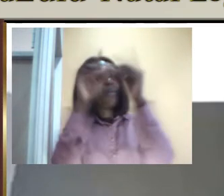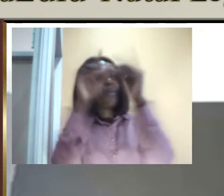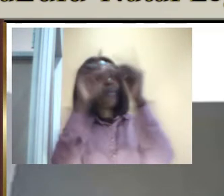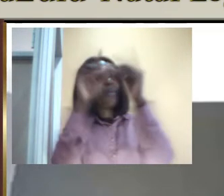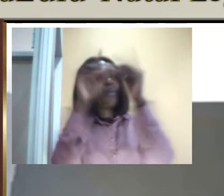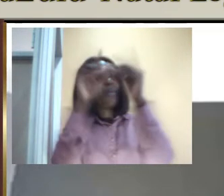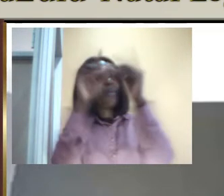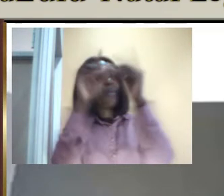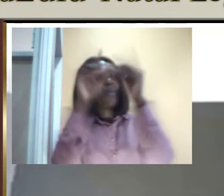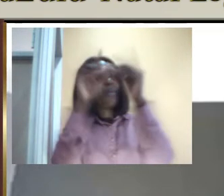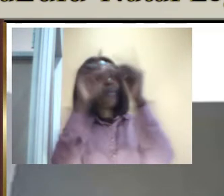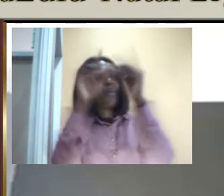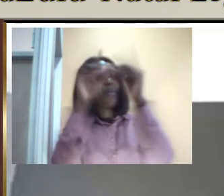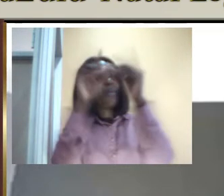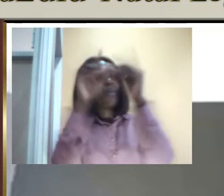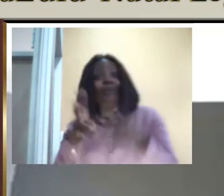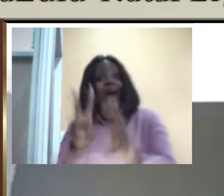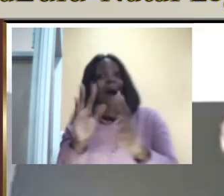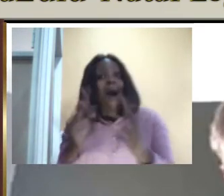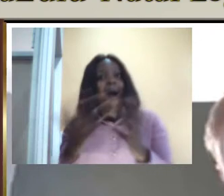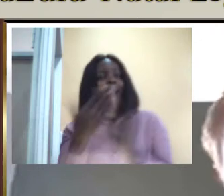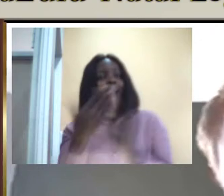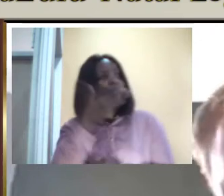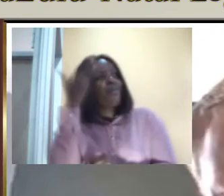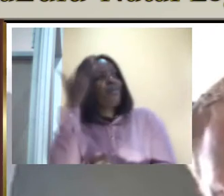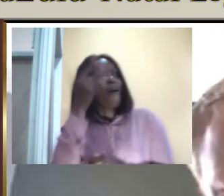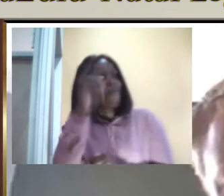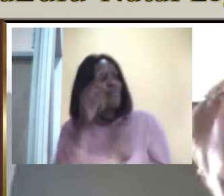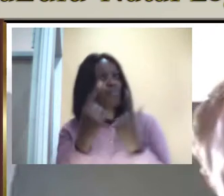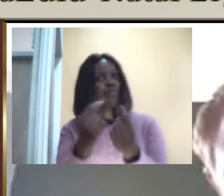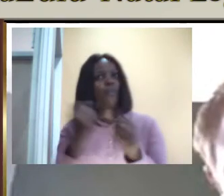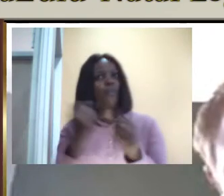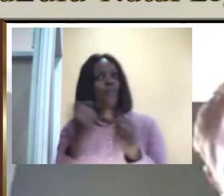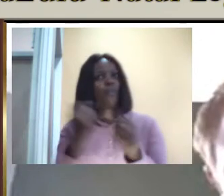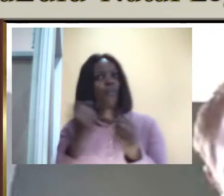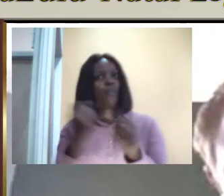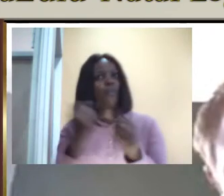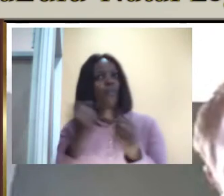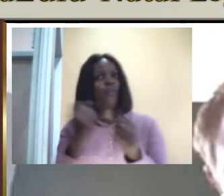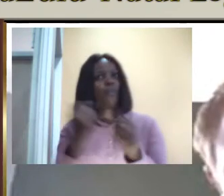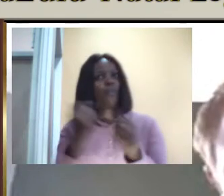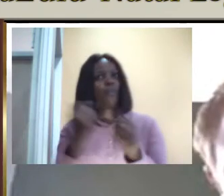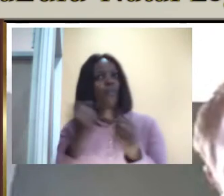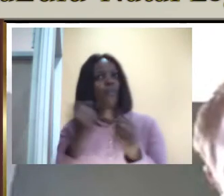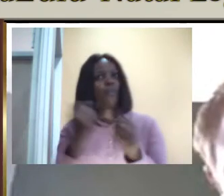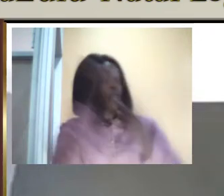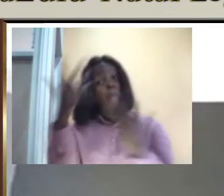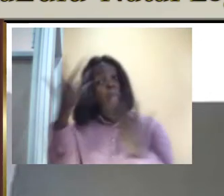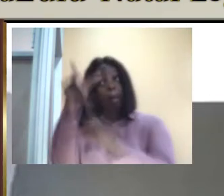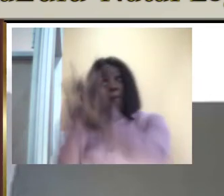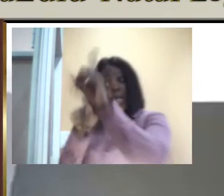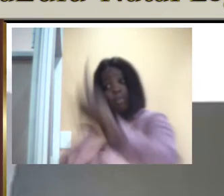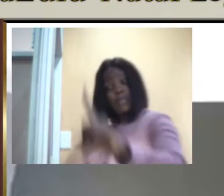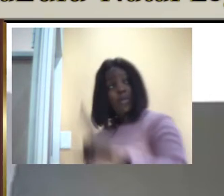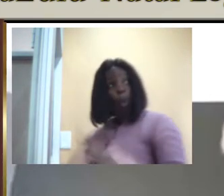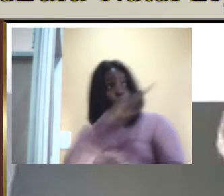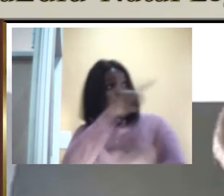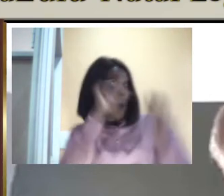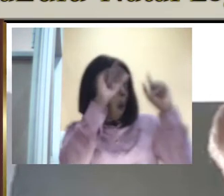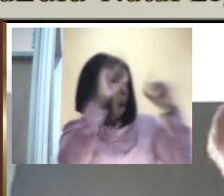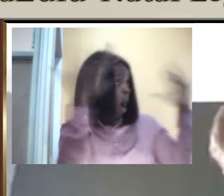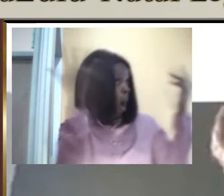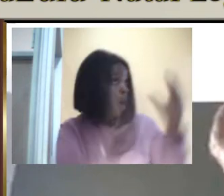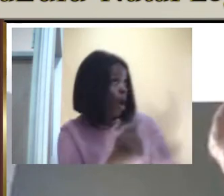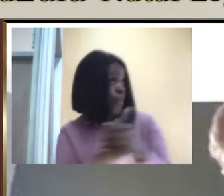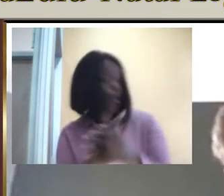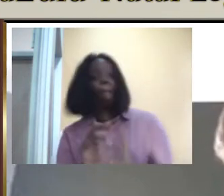government is unaware of the mechanisms that lack in order to actually make this happen. So either the Premier is lying or you are wholly unaware of what is